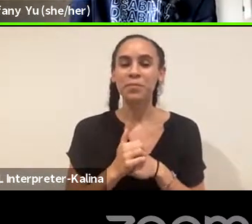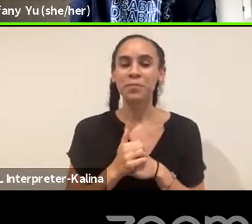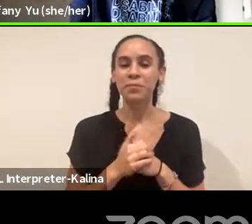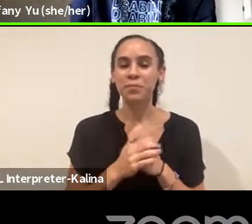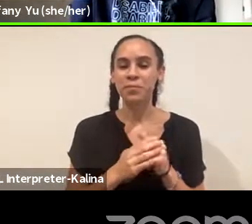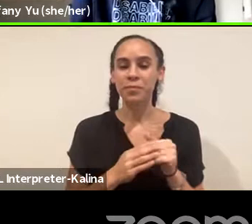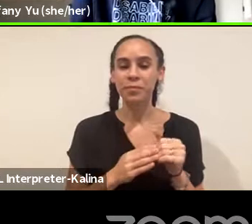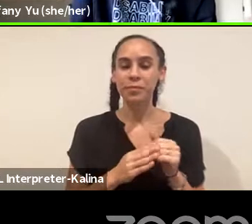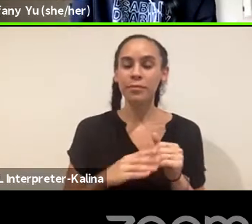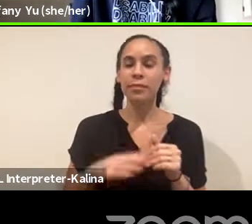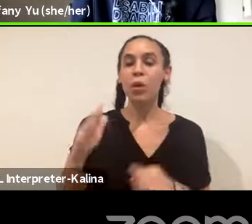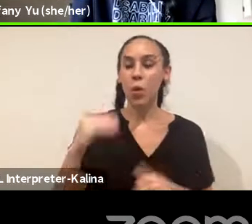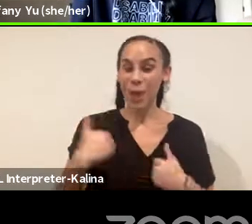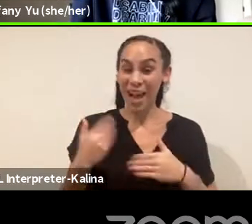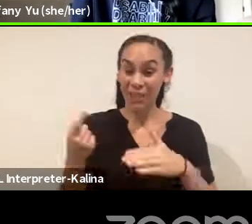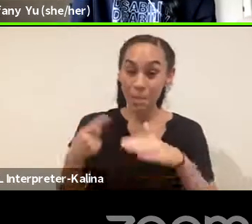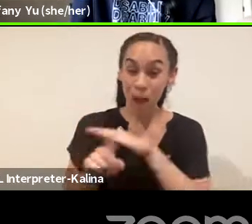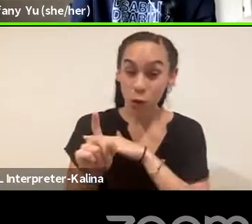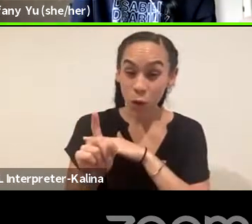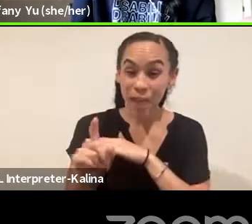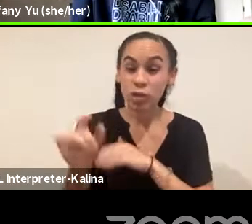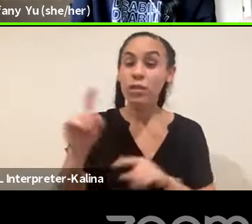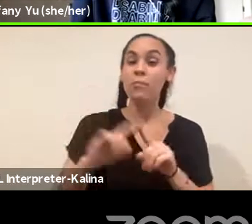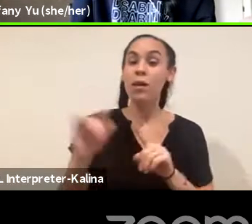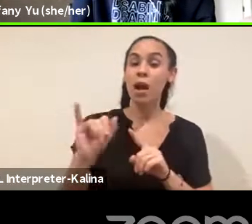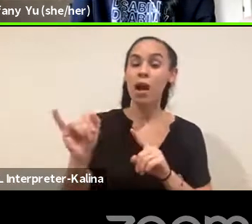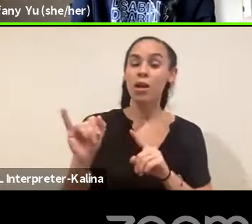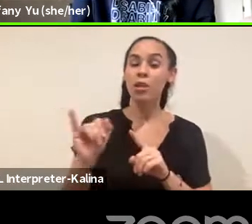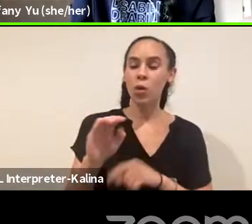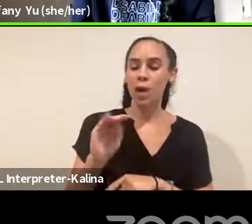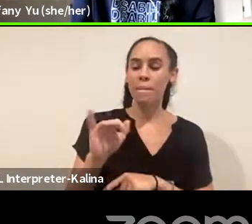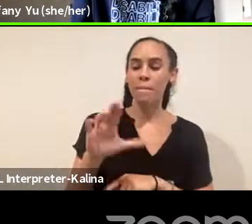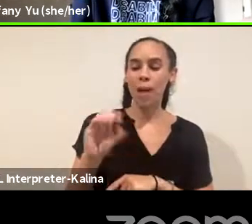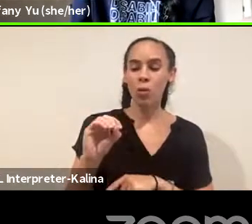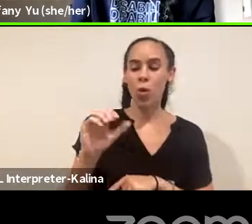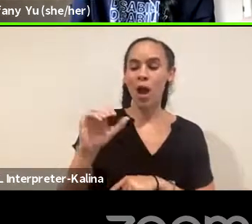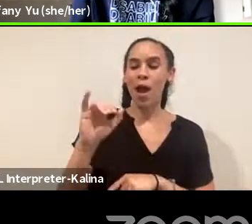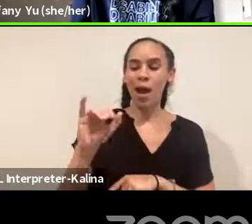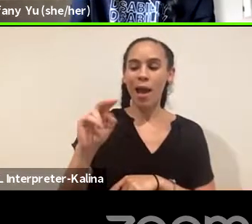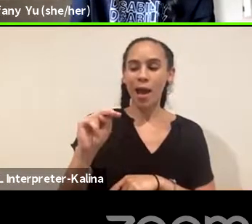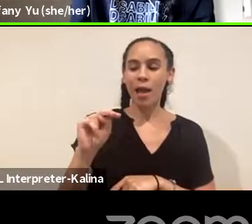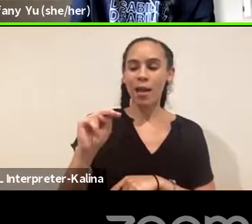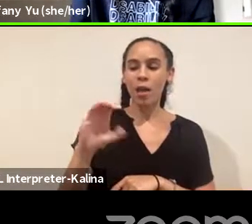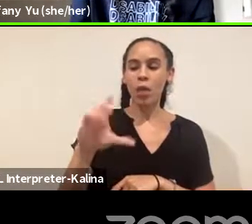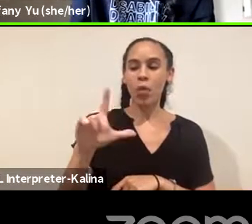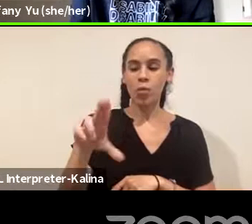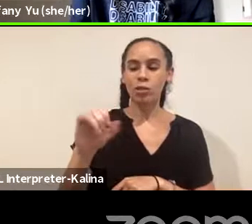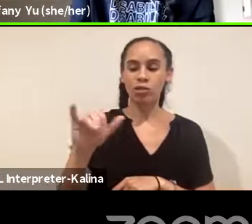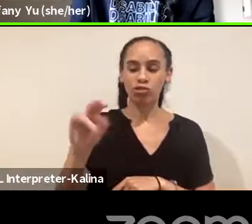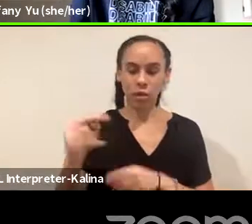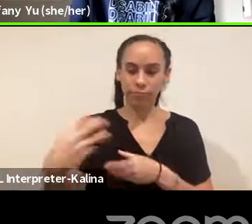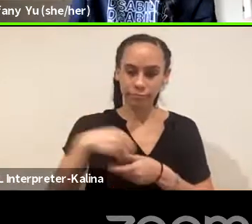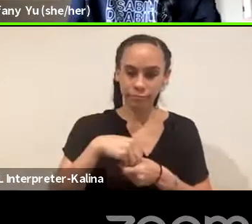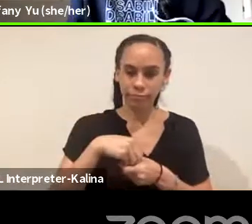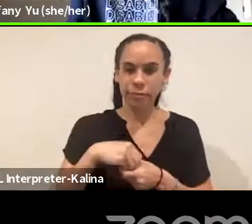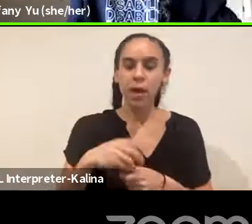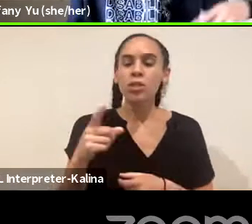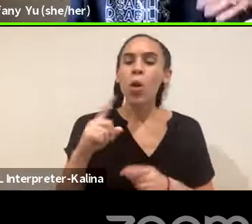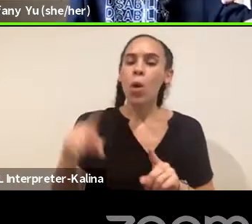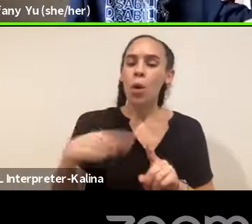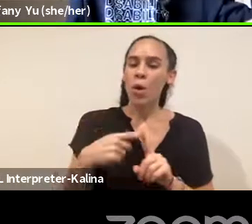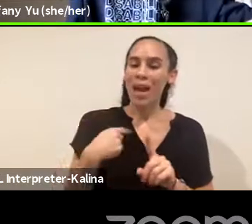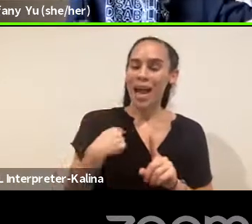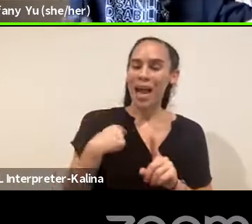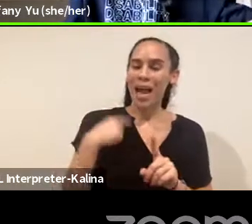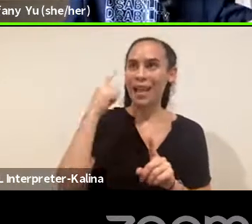we have microaggressions, but I think we also have micro inclusions. And so when I think about allyship and how